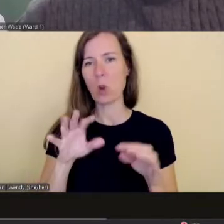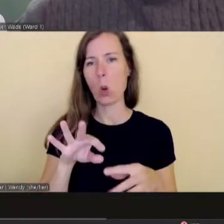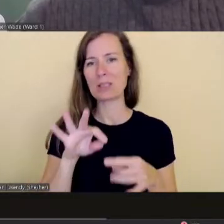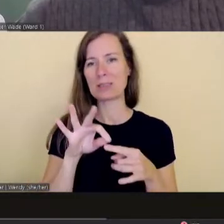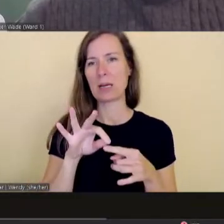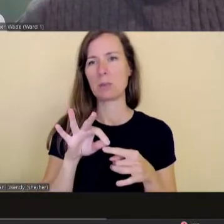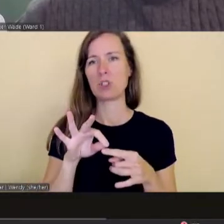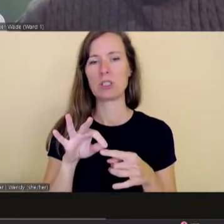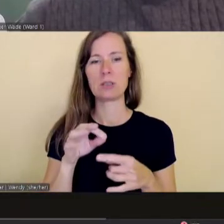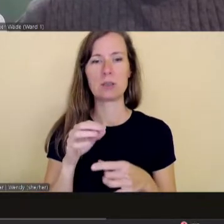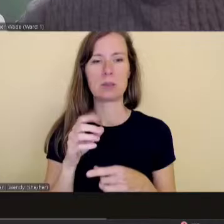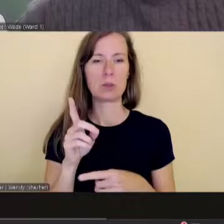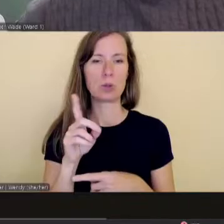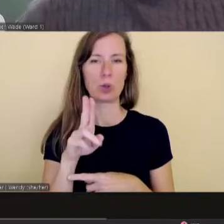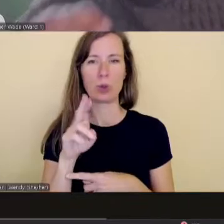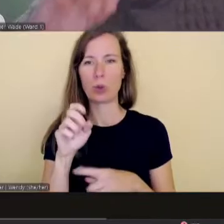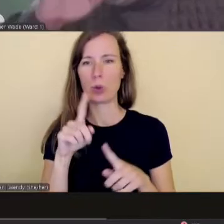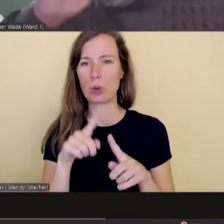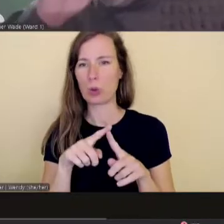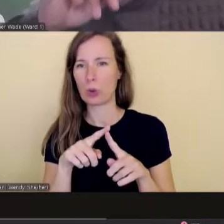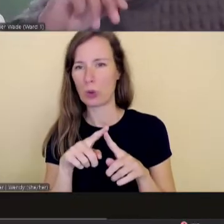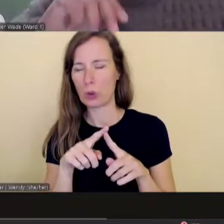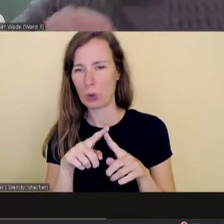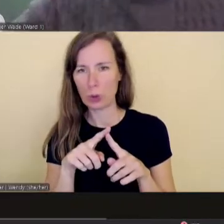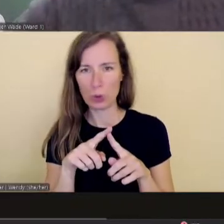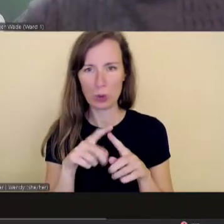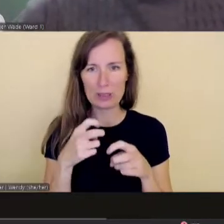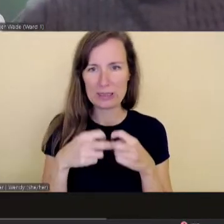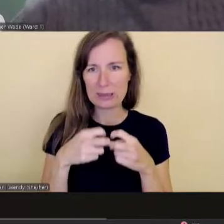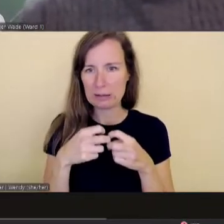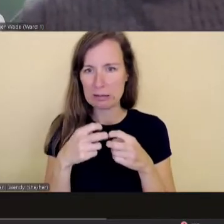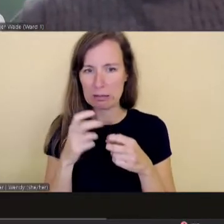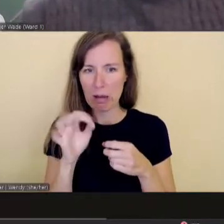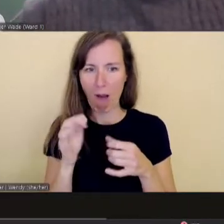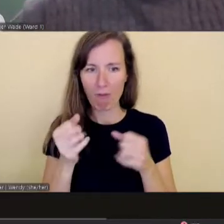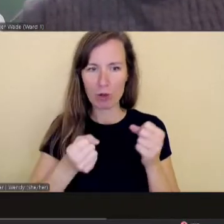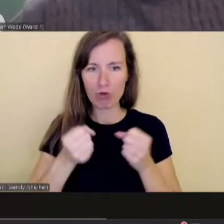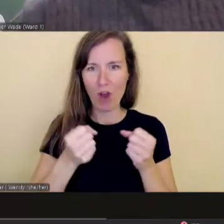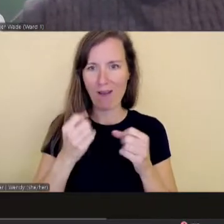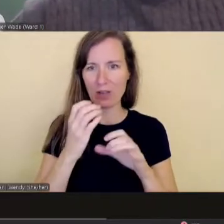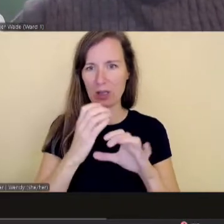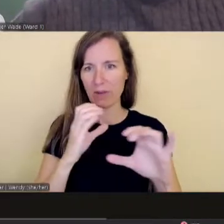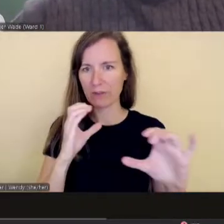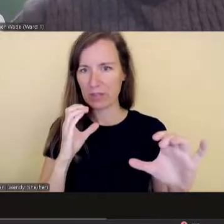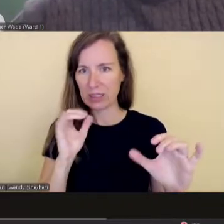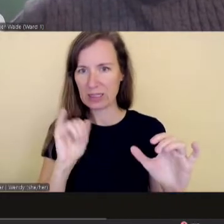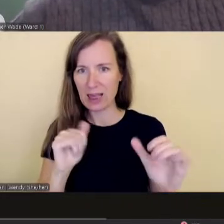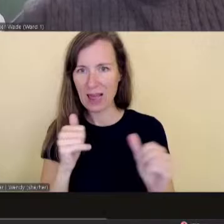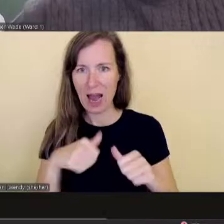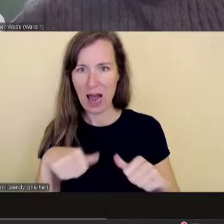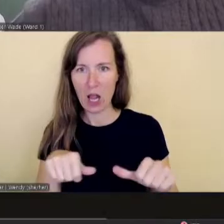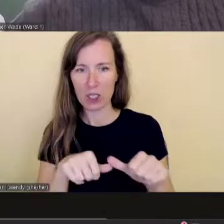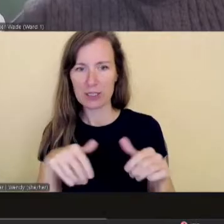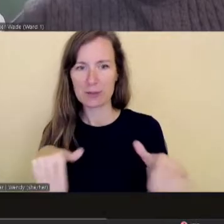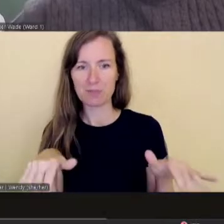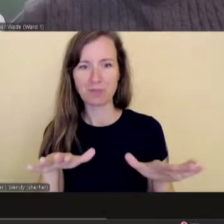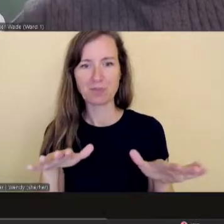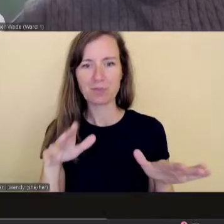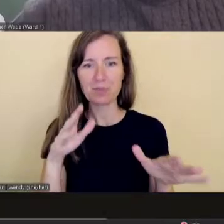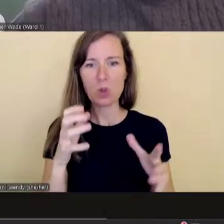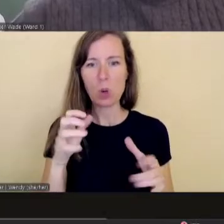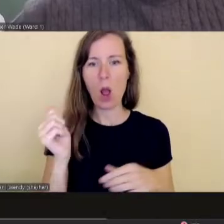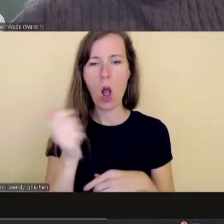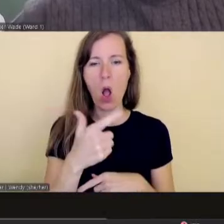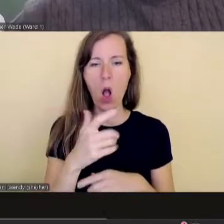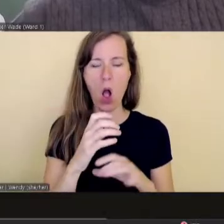of driving the actual vehicle in that area. We want all vehicles to park